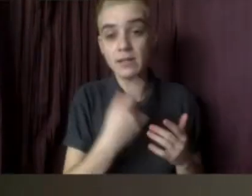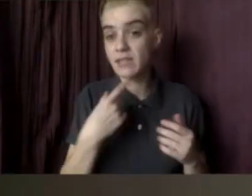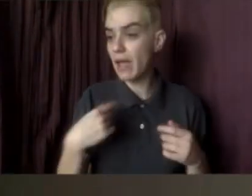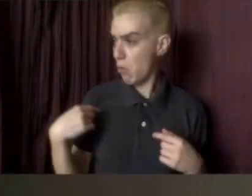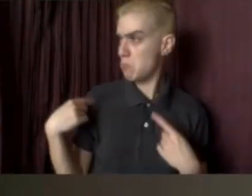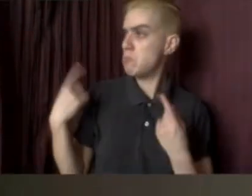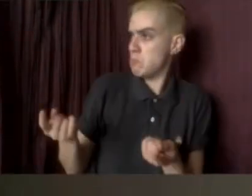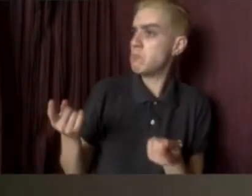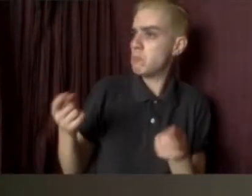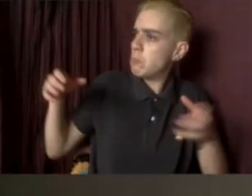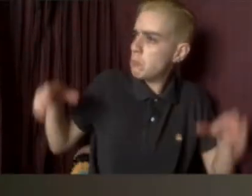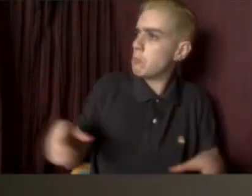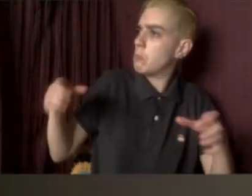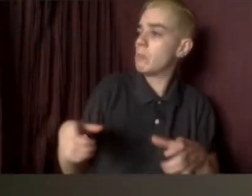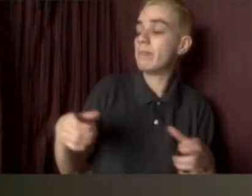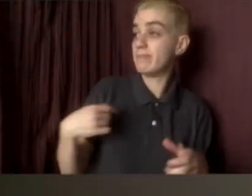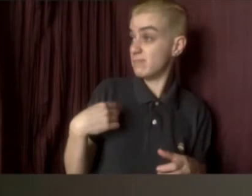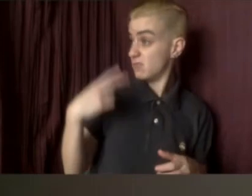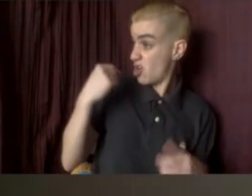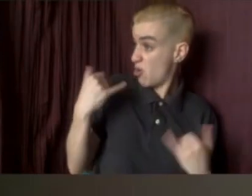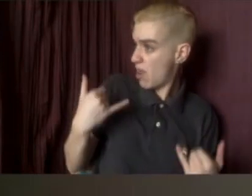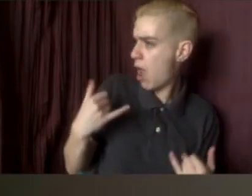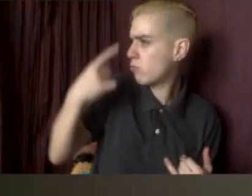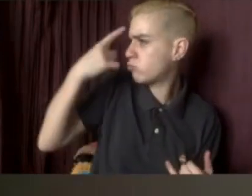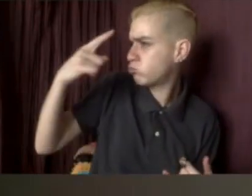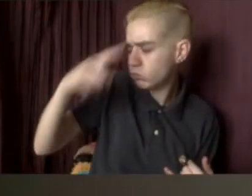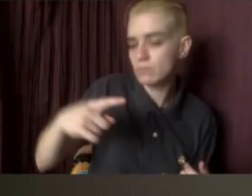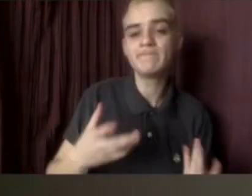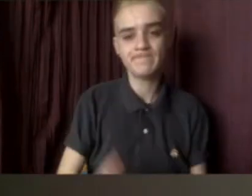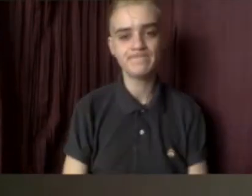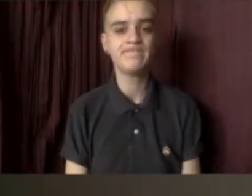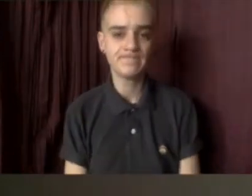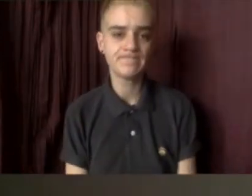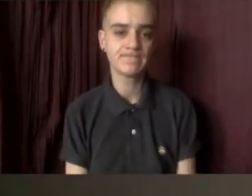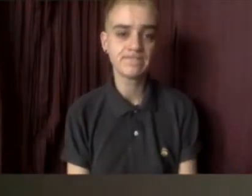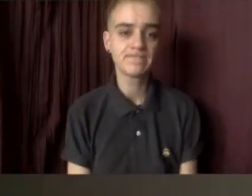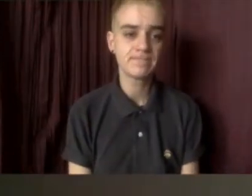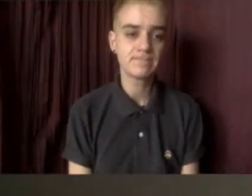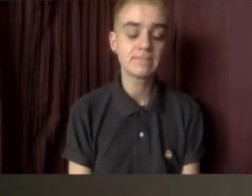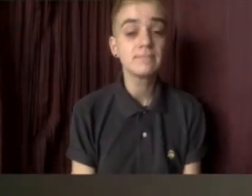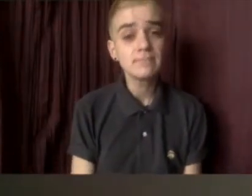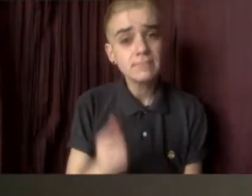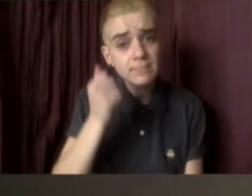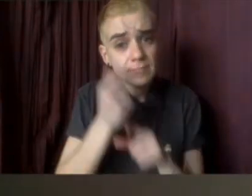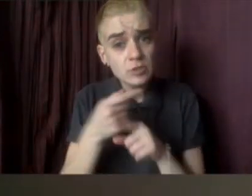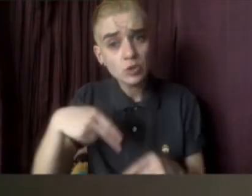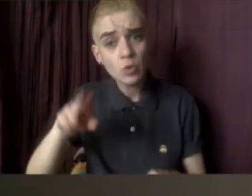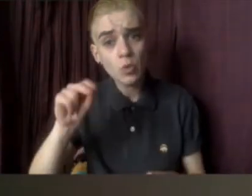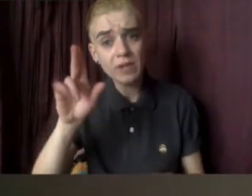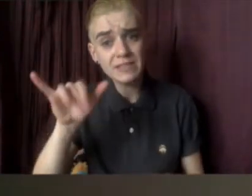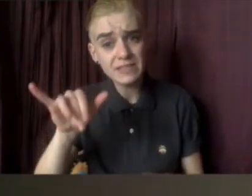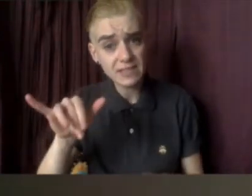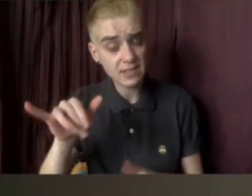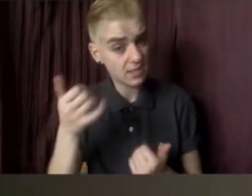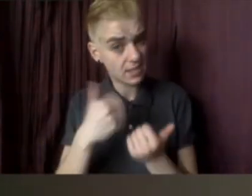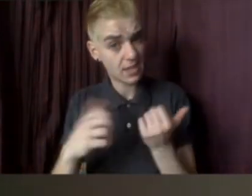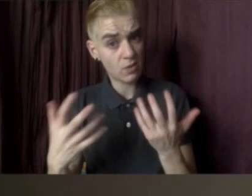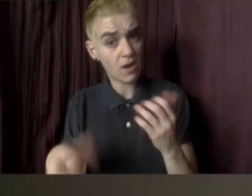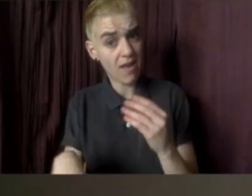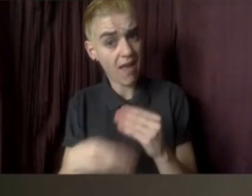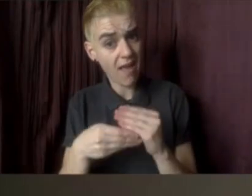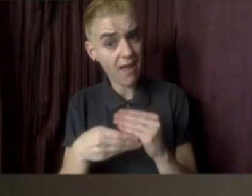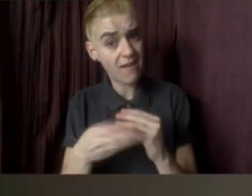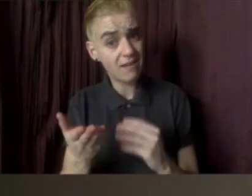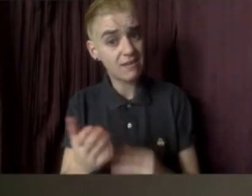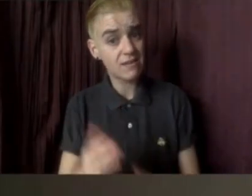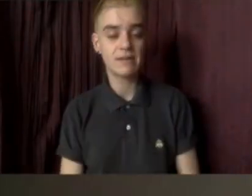what Kim said is so true. It is really a matter of reclaiming the narrative. I think that